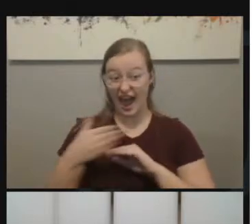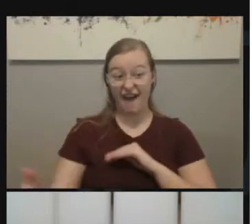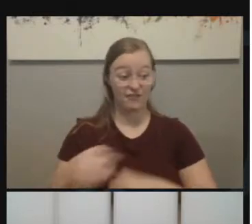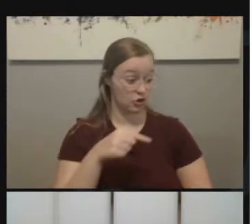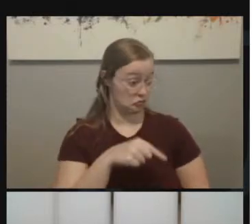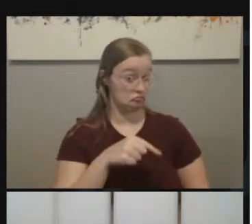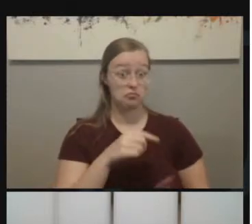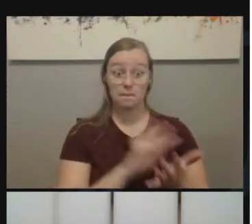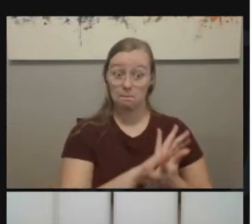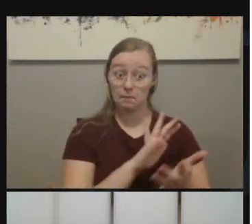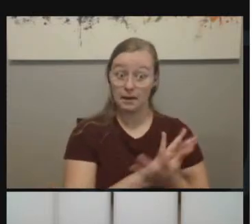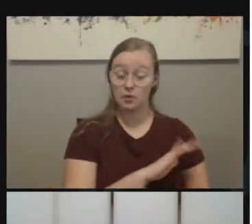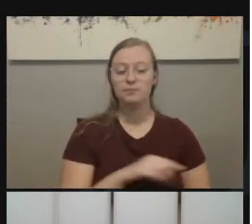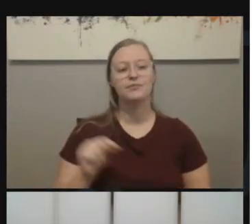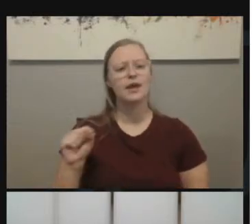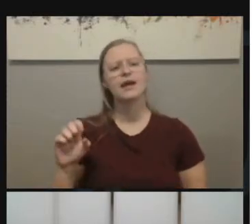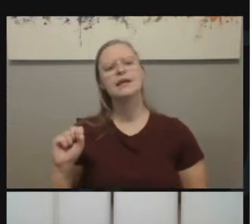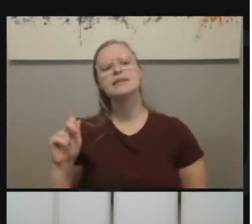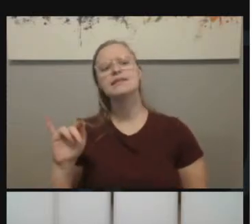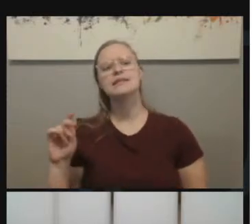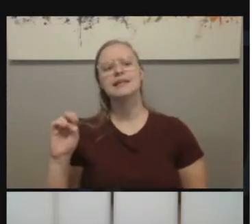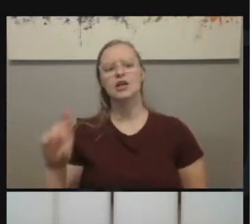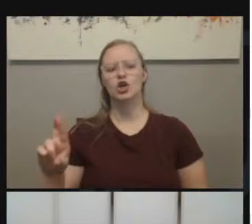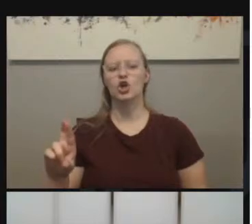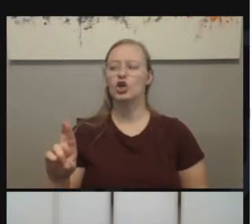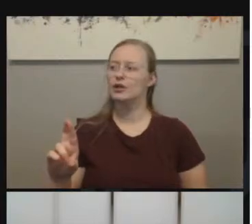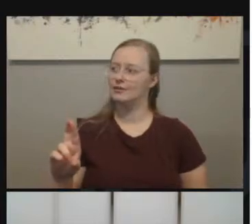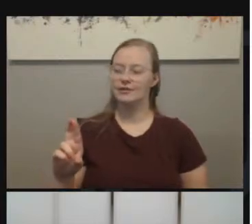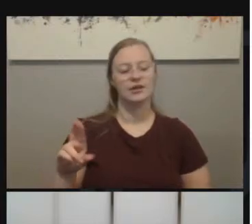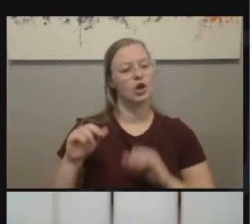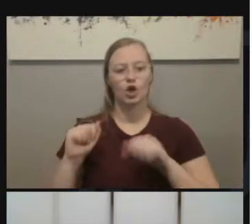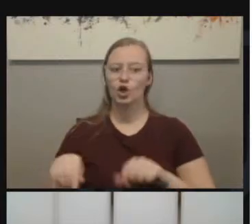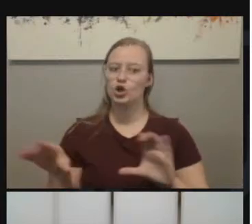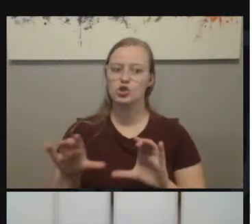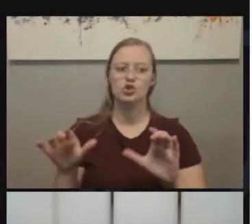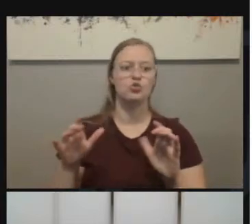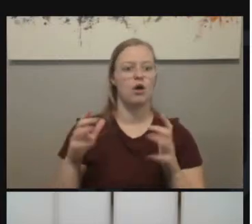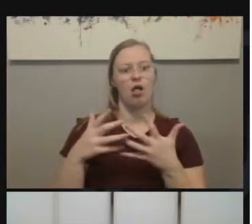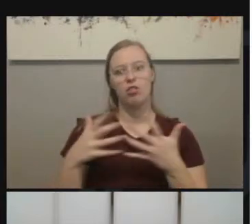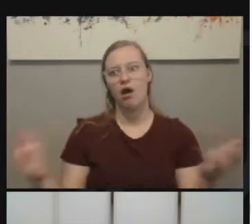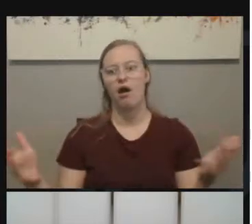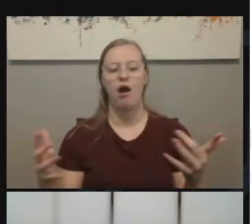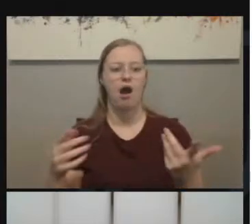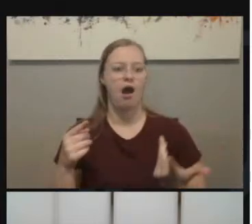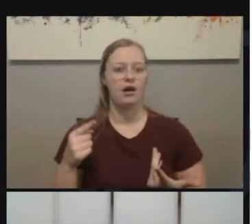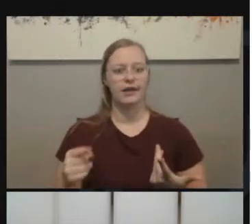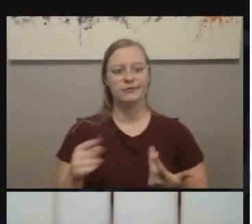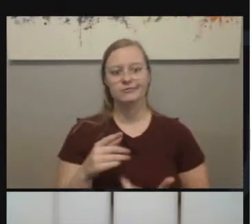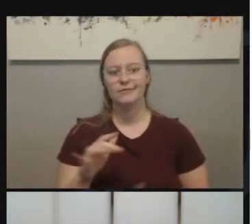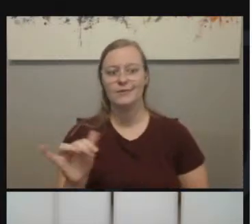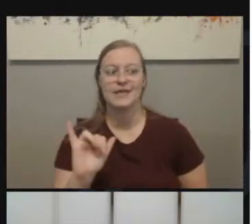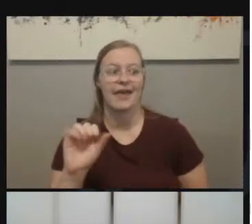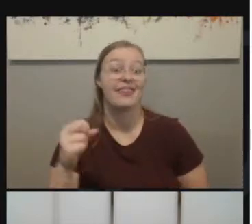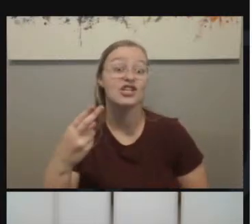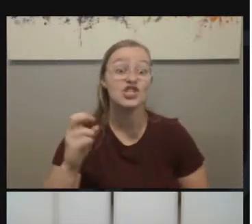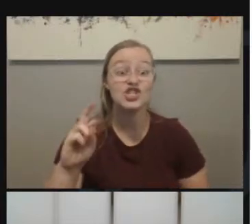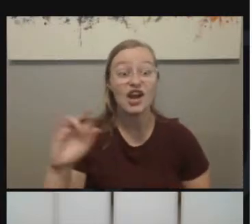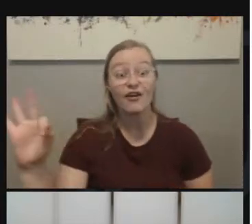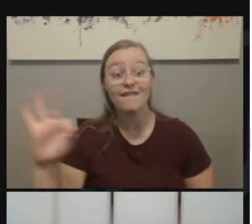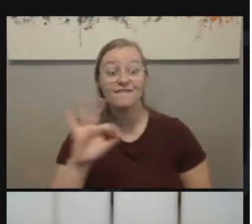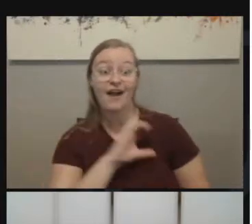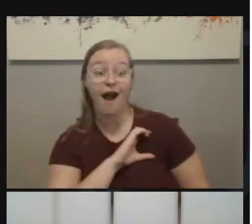entry, Skinner, who was a man of all trades, he was the high sheriff of the county, he was active in